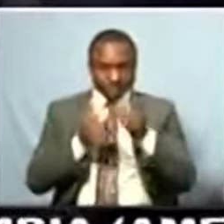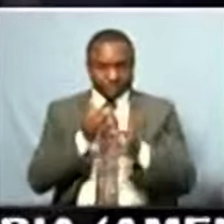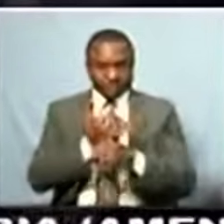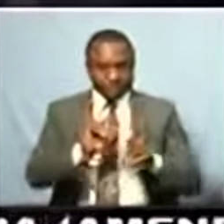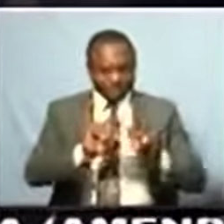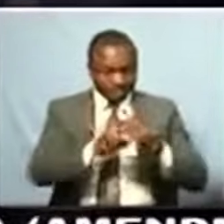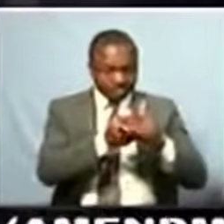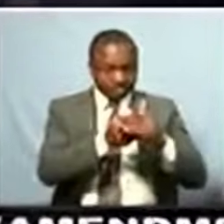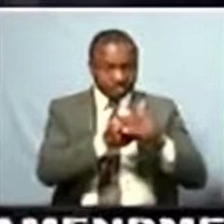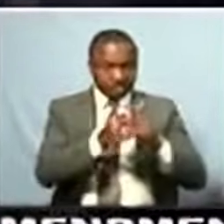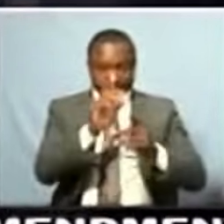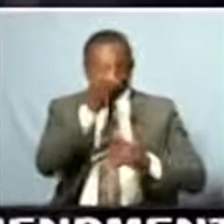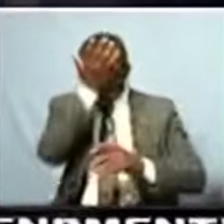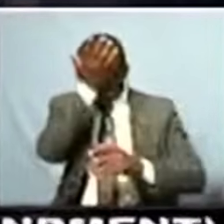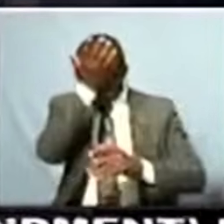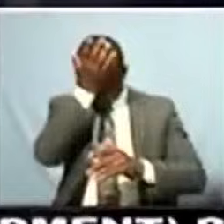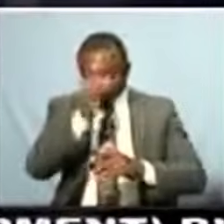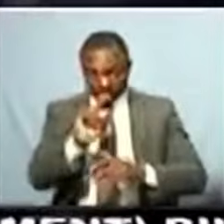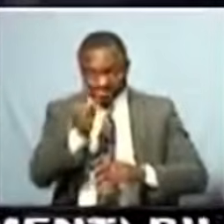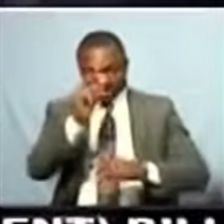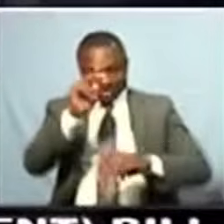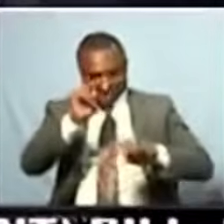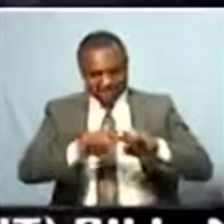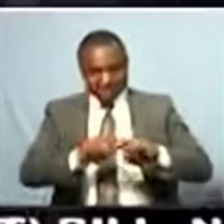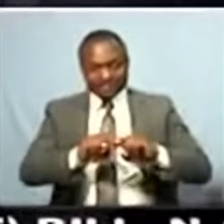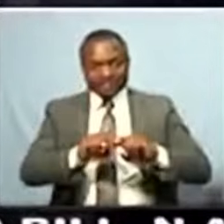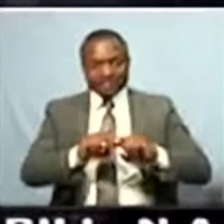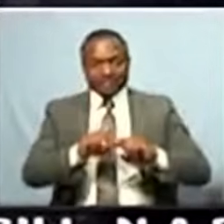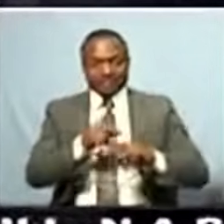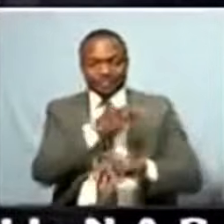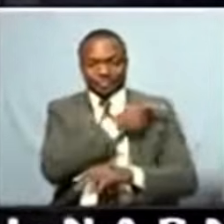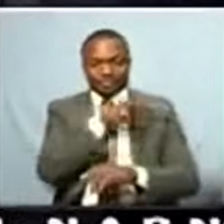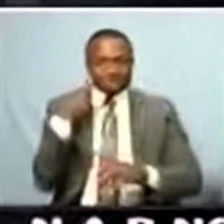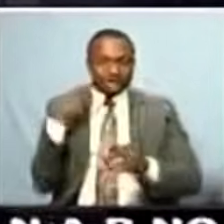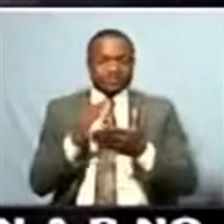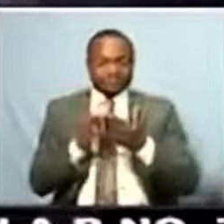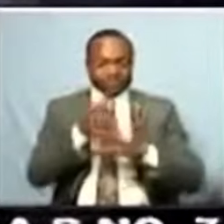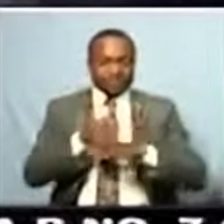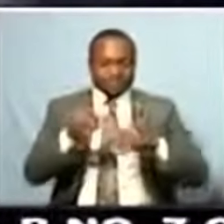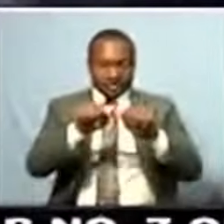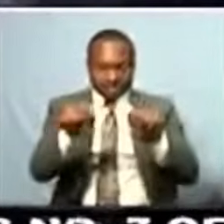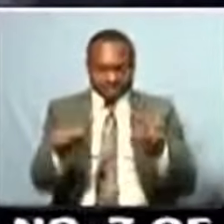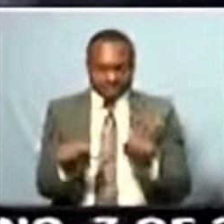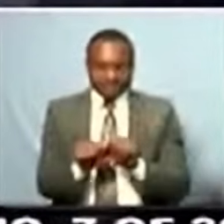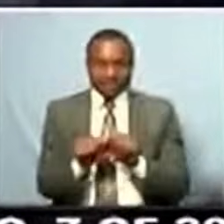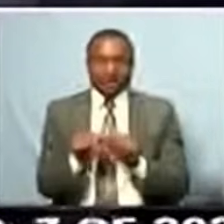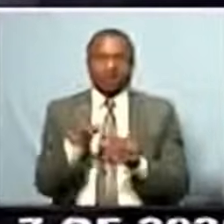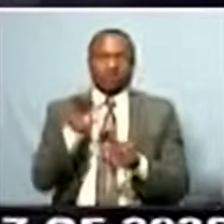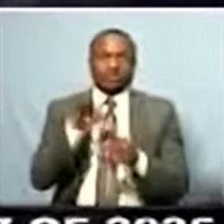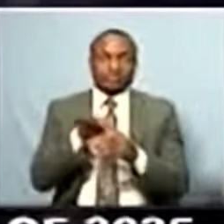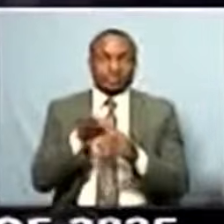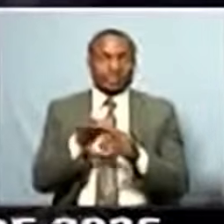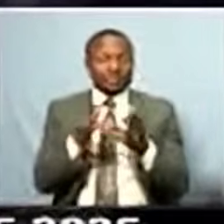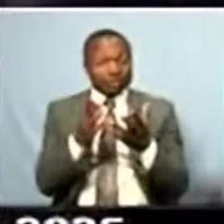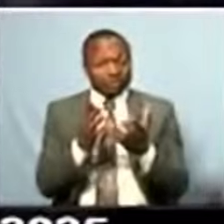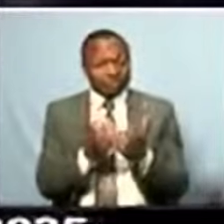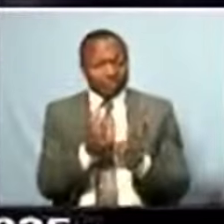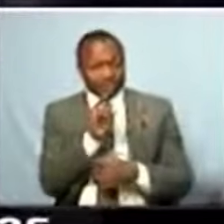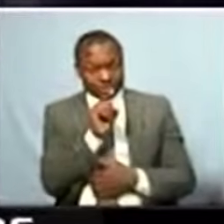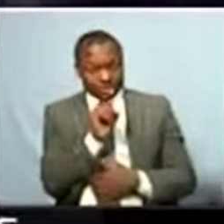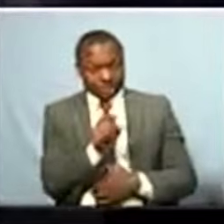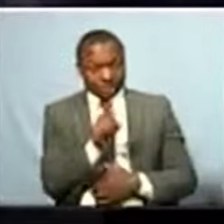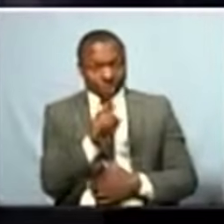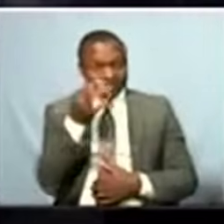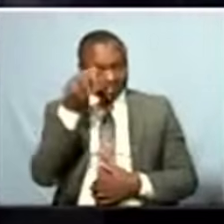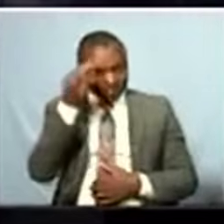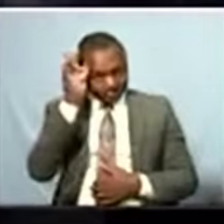commencing from the date of the first sitting of Parliament after a general election. I would like you to take